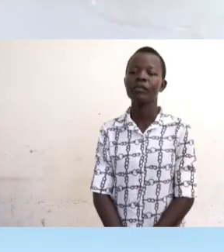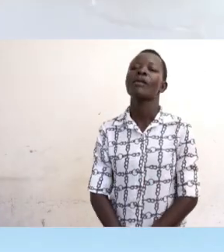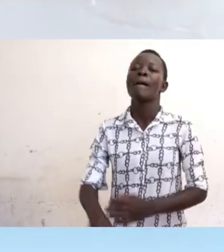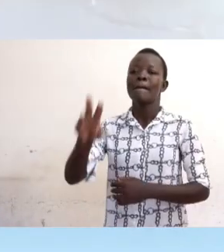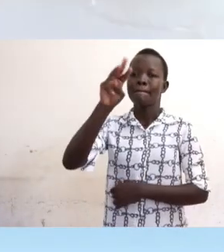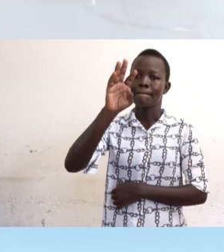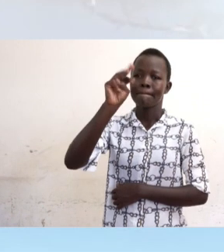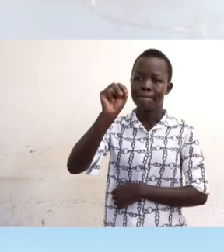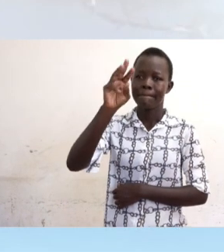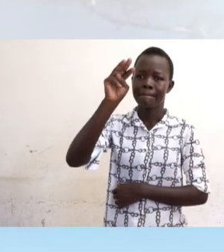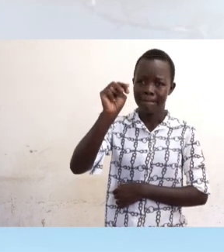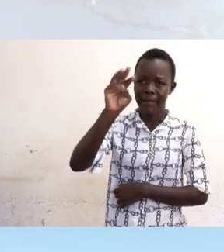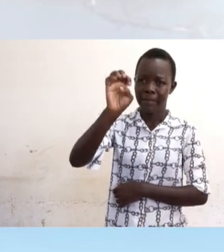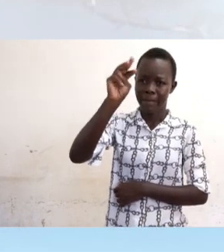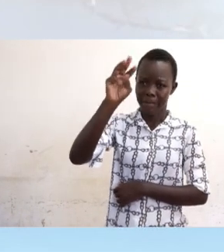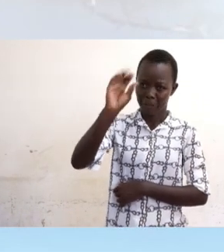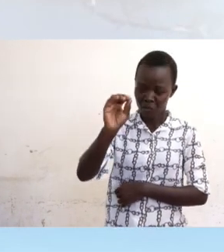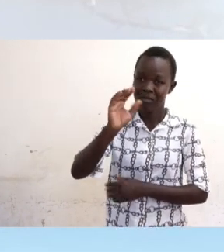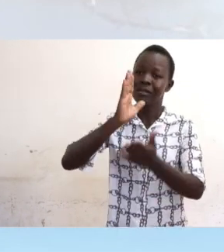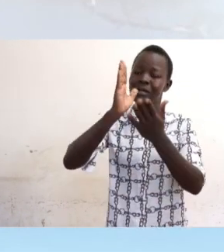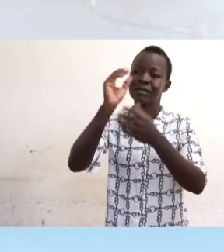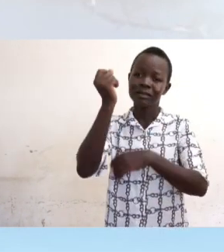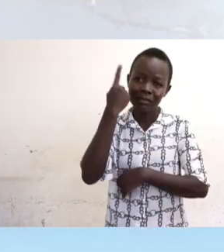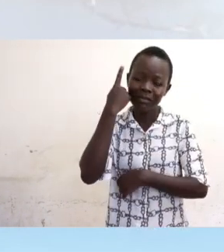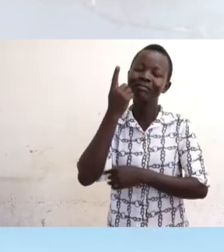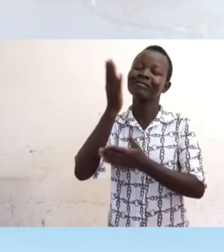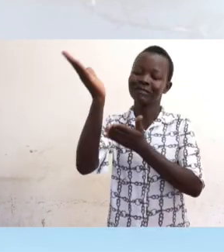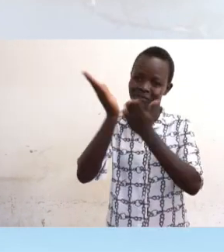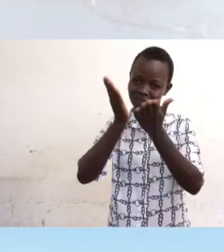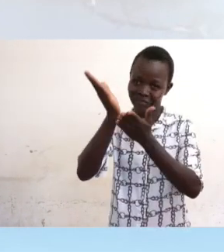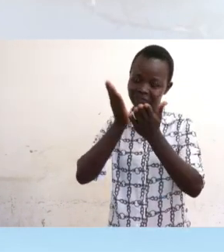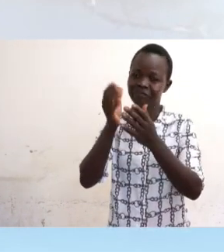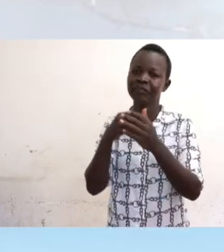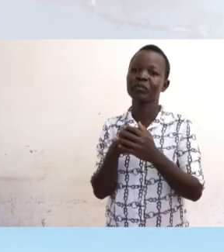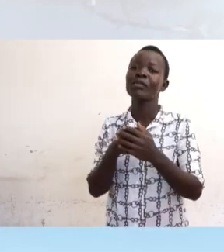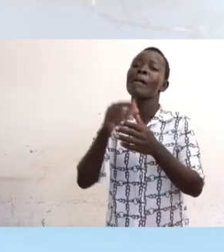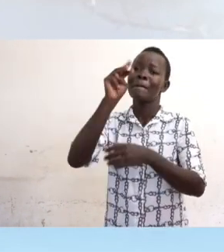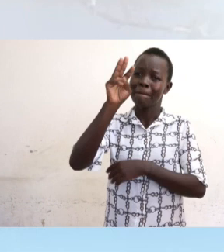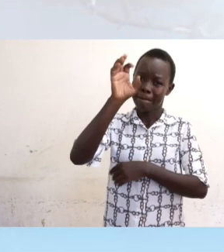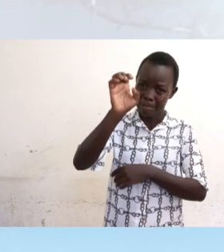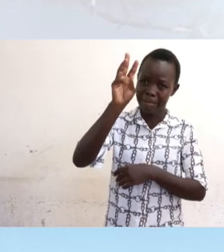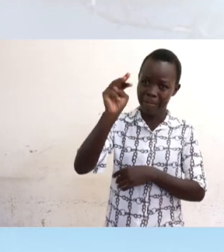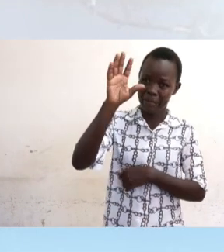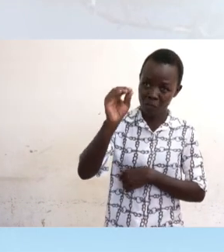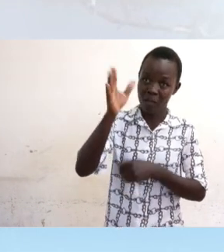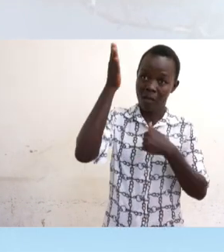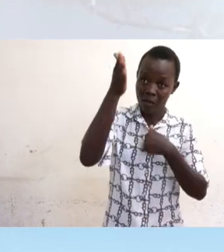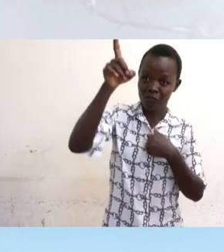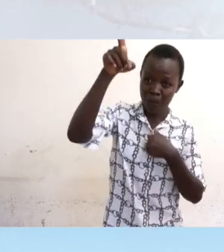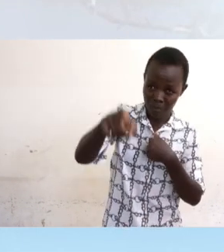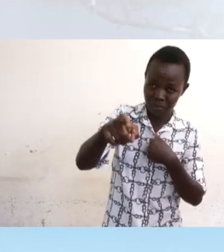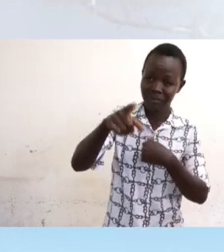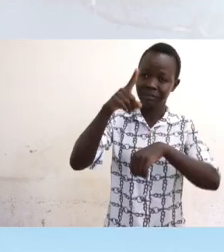For signing of memorandum of understanding MOU service, you are required to have an agreed MOU and a brief on the MOU.